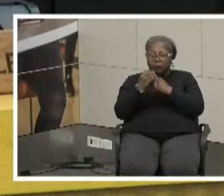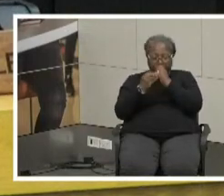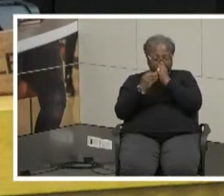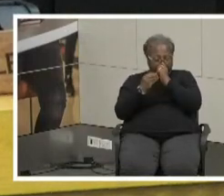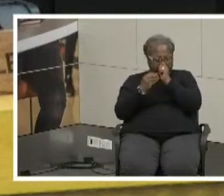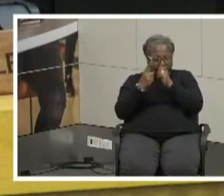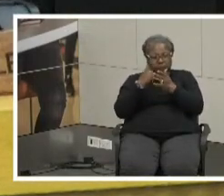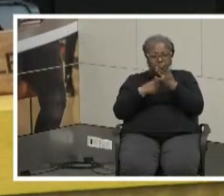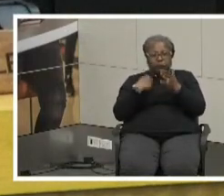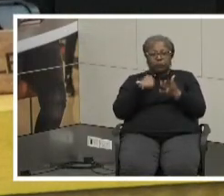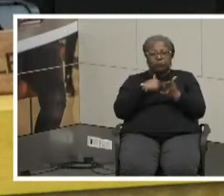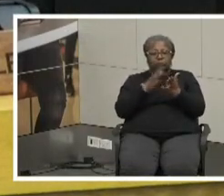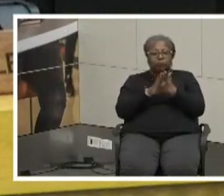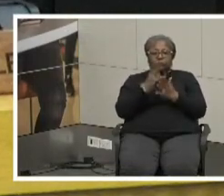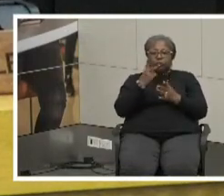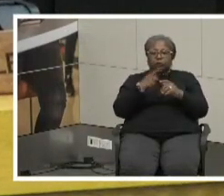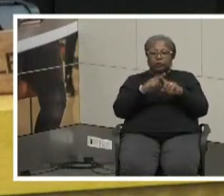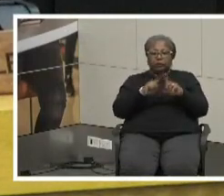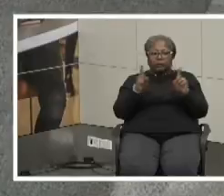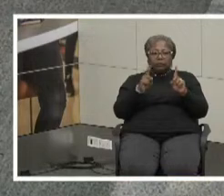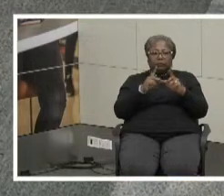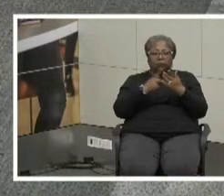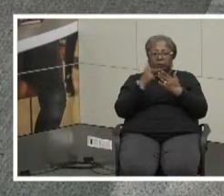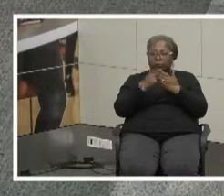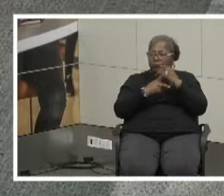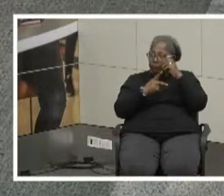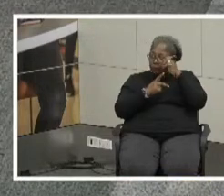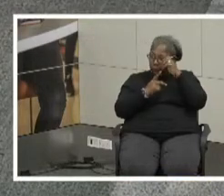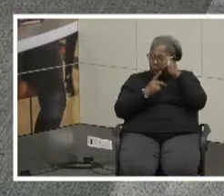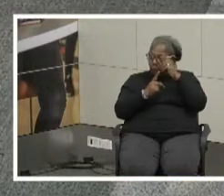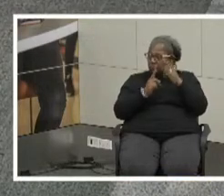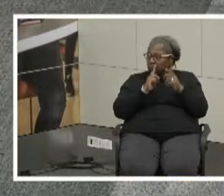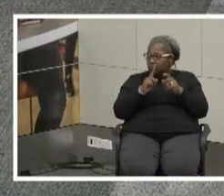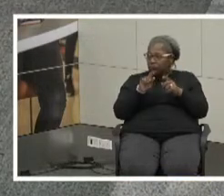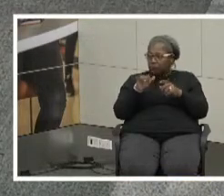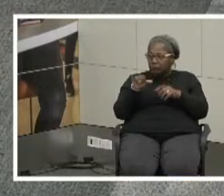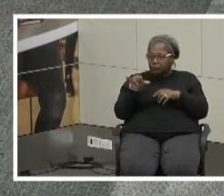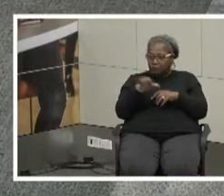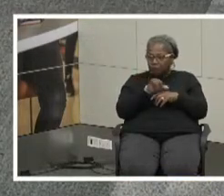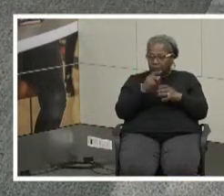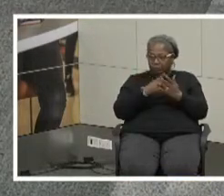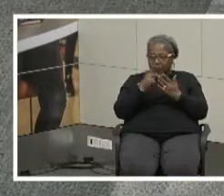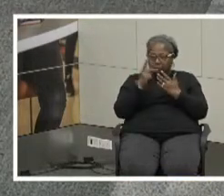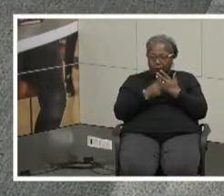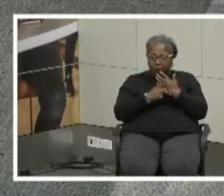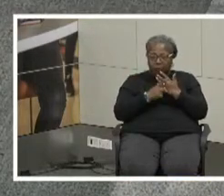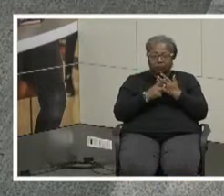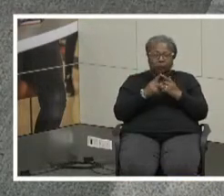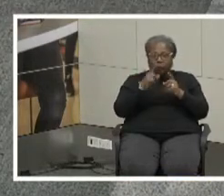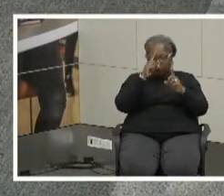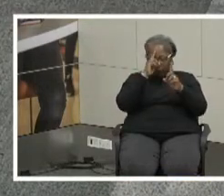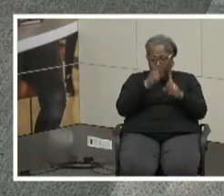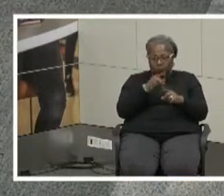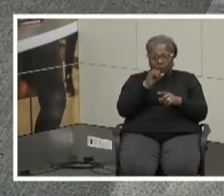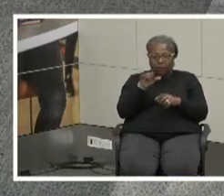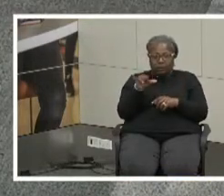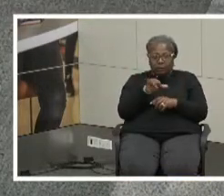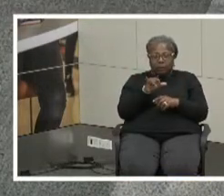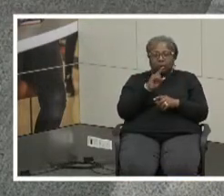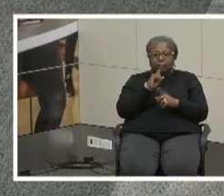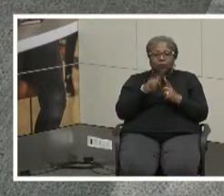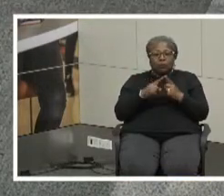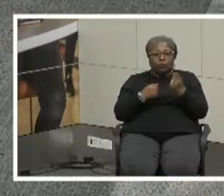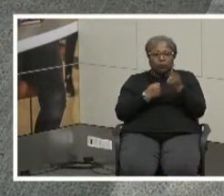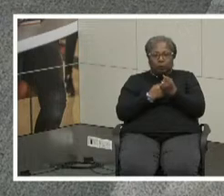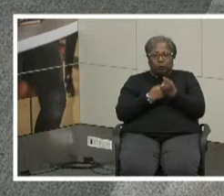asking for here these are two different programs no they're they're it's the same program uh the goal is the same which is